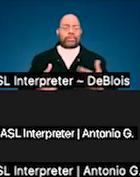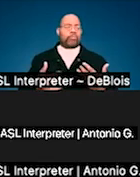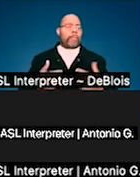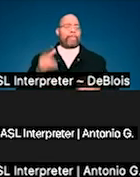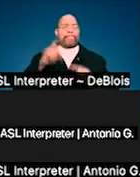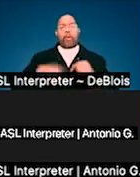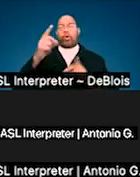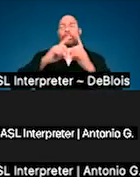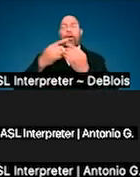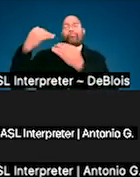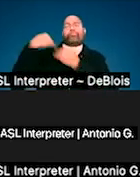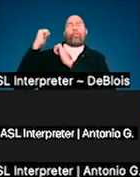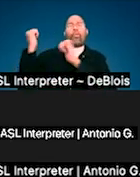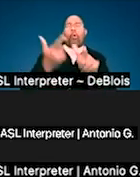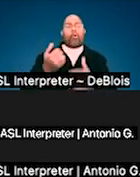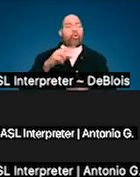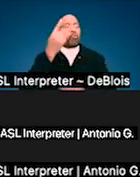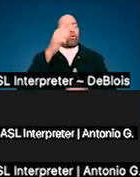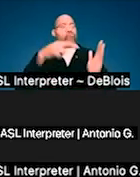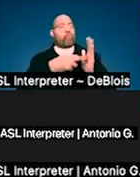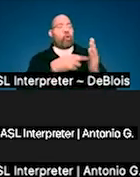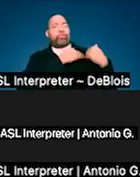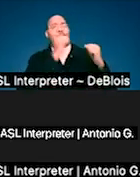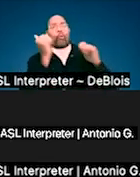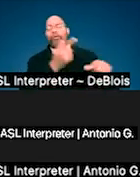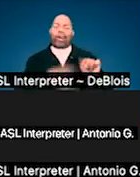one department or one role and responsibility.